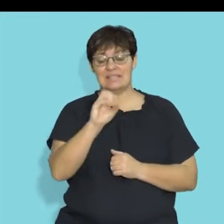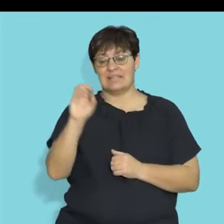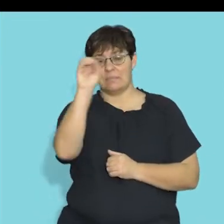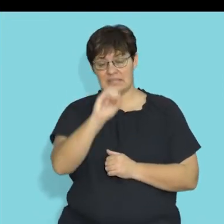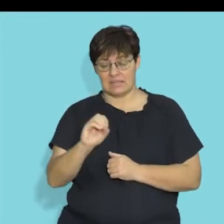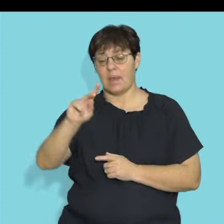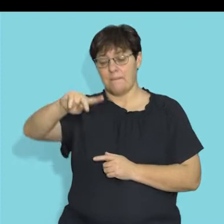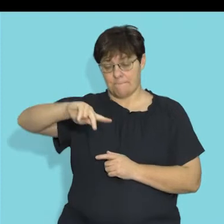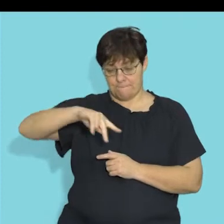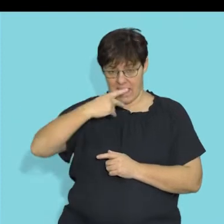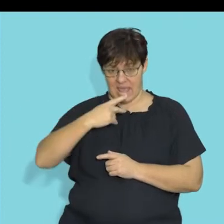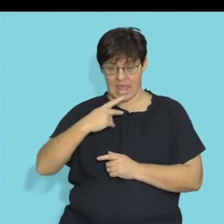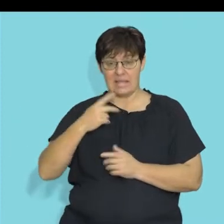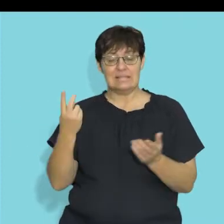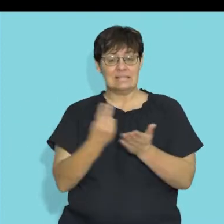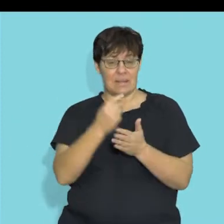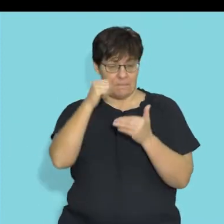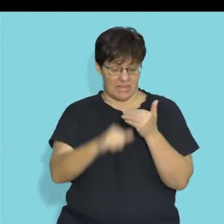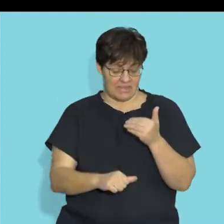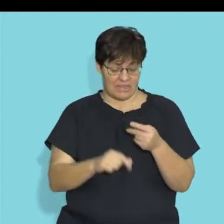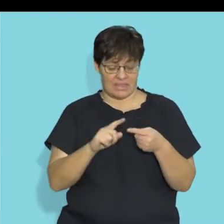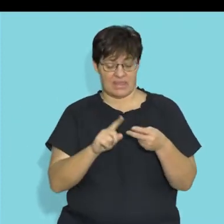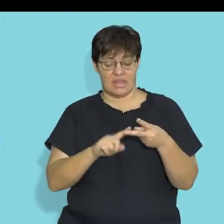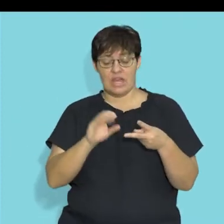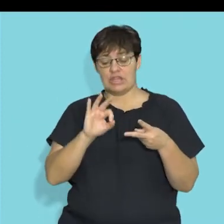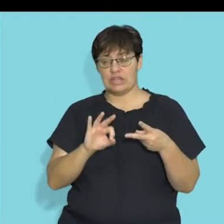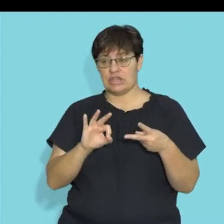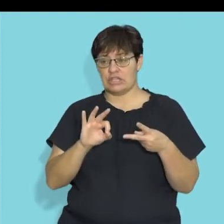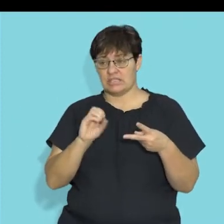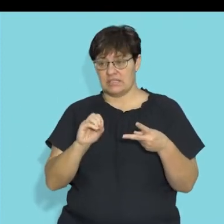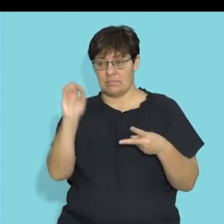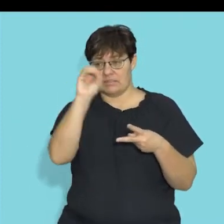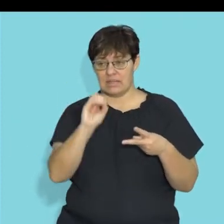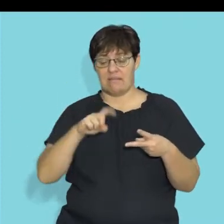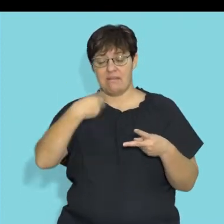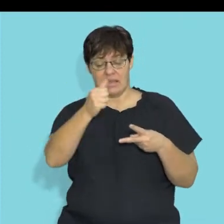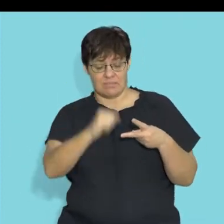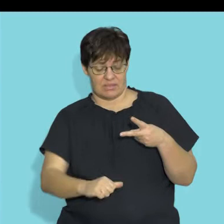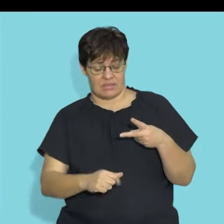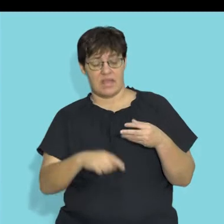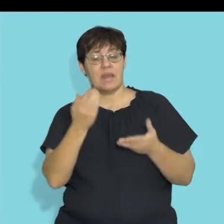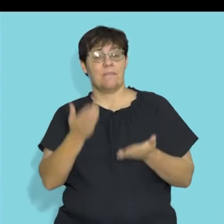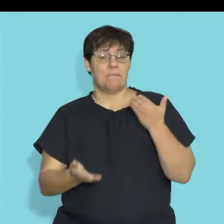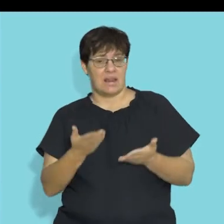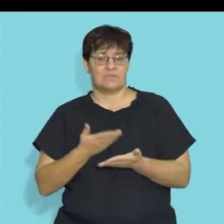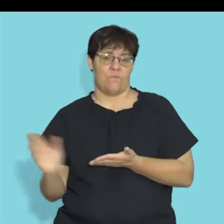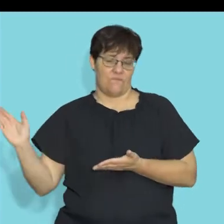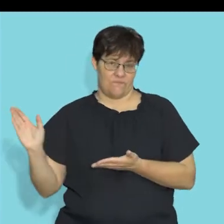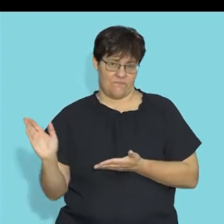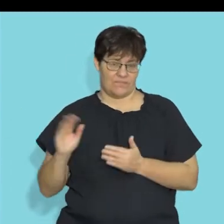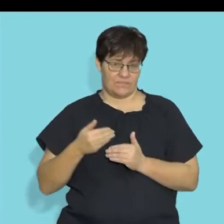60% of debtors pay in the month of sale, 38% pay in the month following the month of sale, and the balance is written